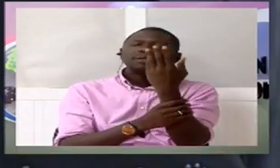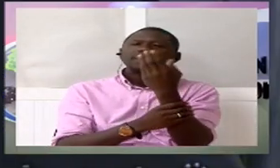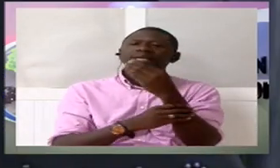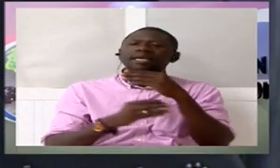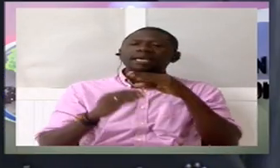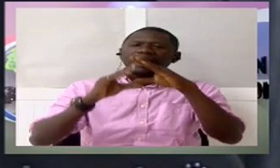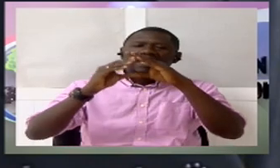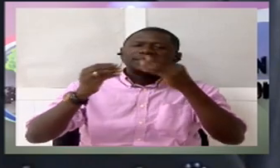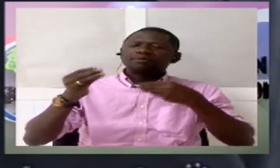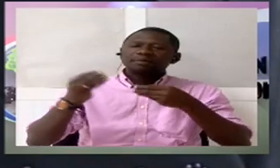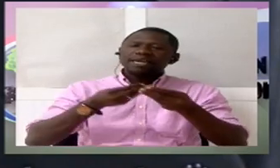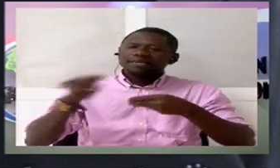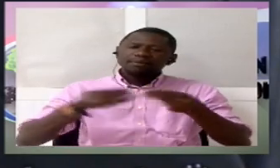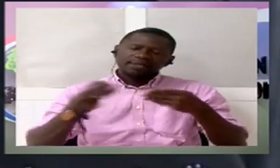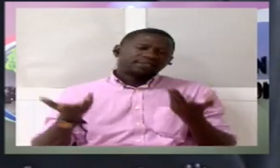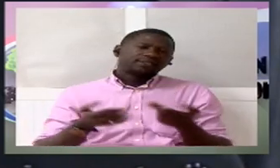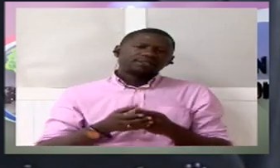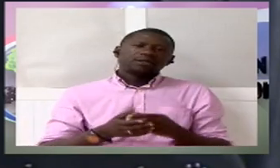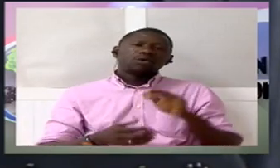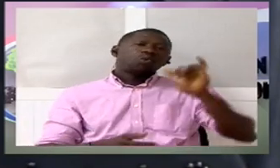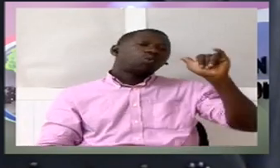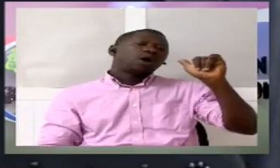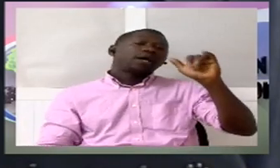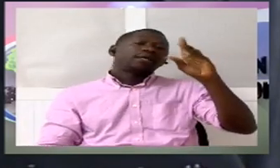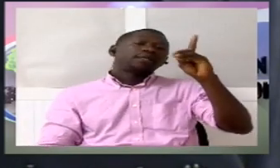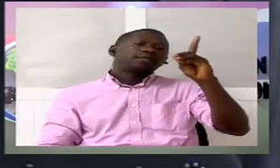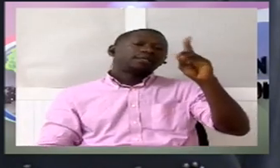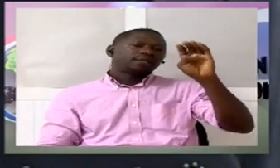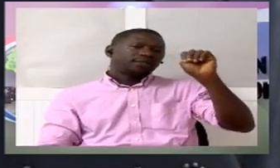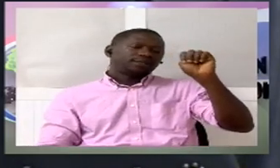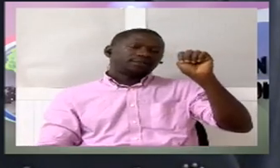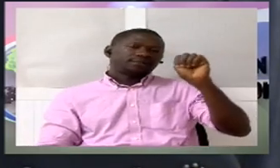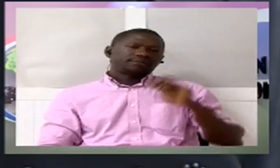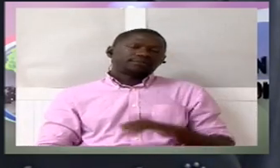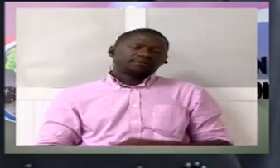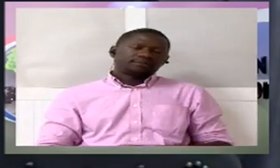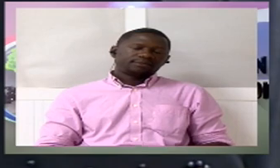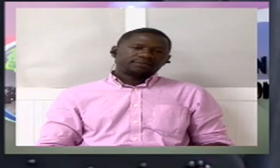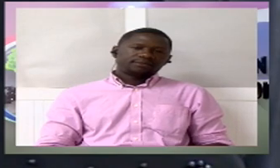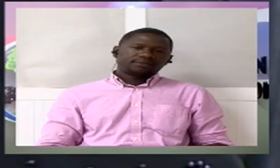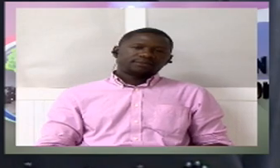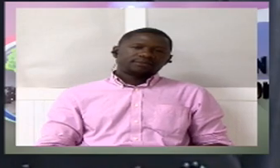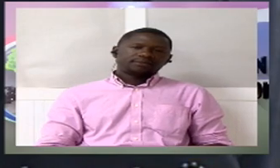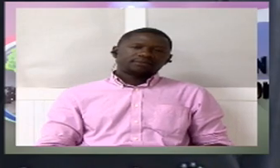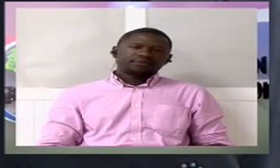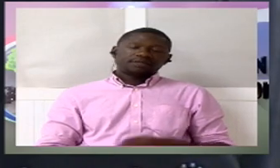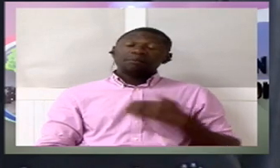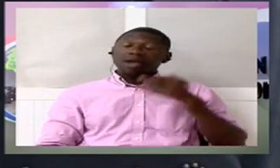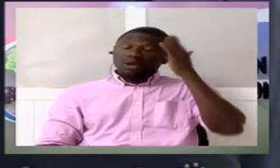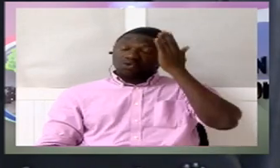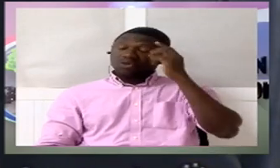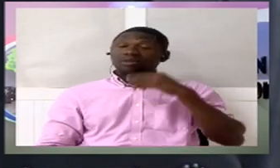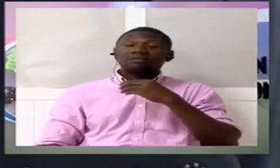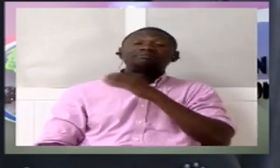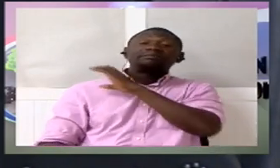kayat Youth Development Enterprise. Nalom de atelem Chief Executive Officer ti Youth Development Enterprise. I know that he